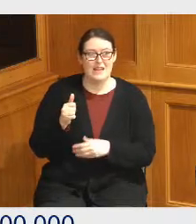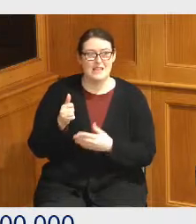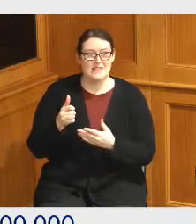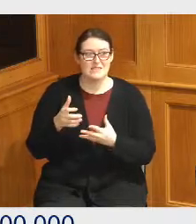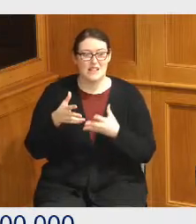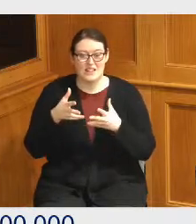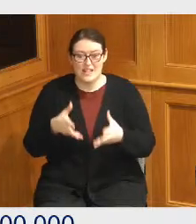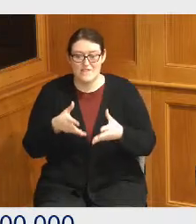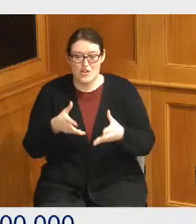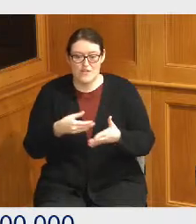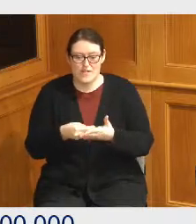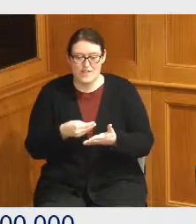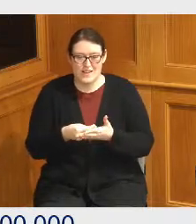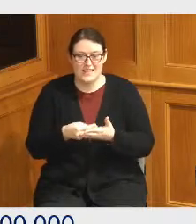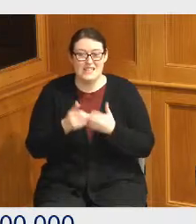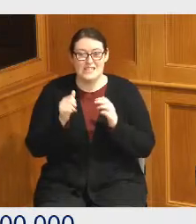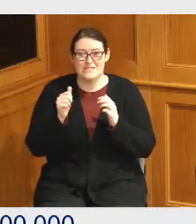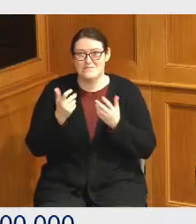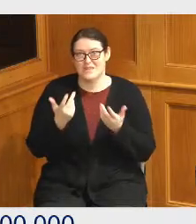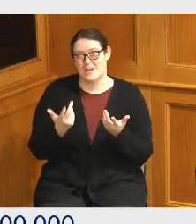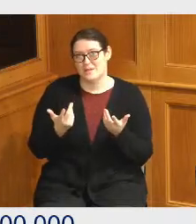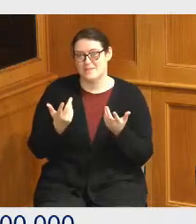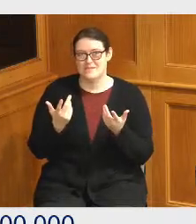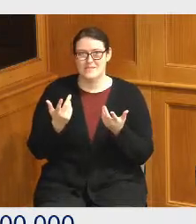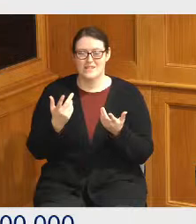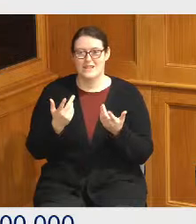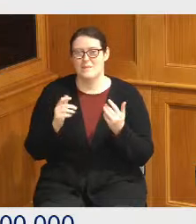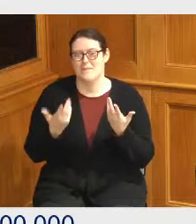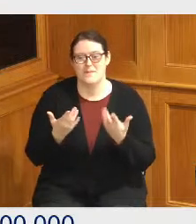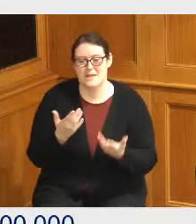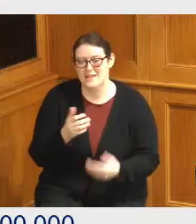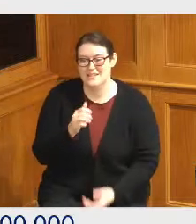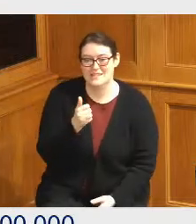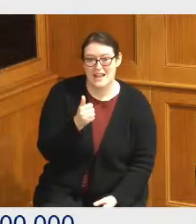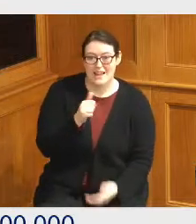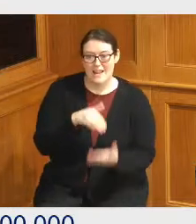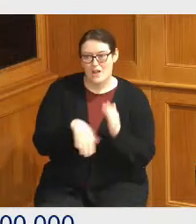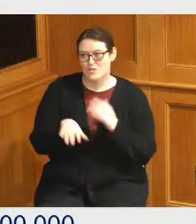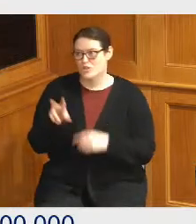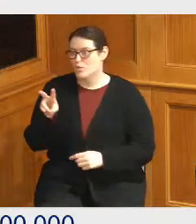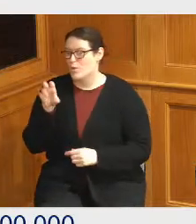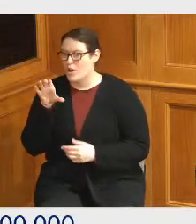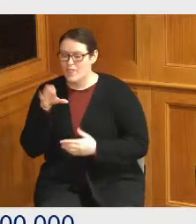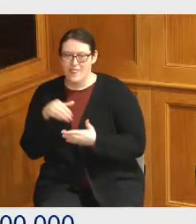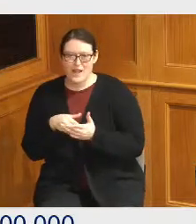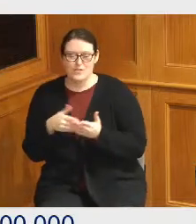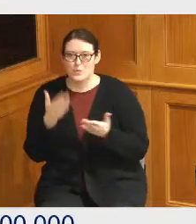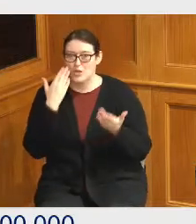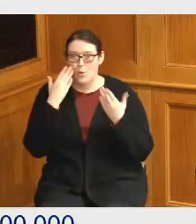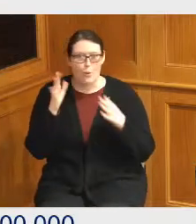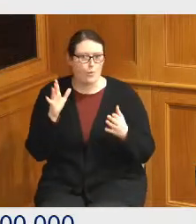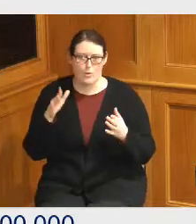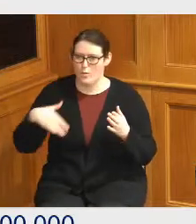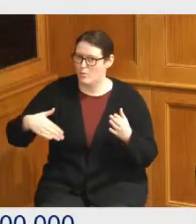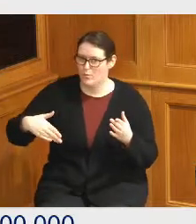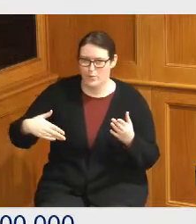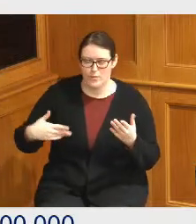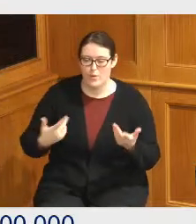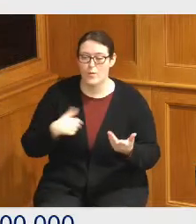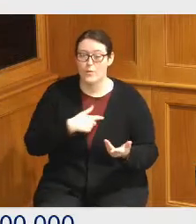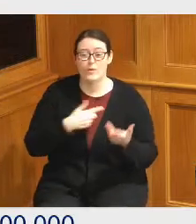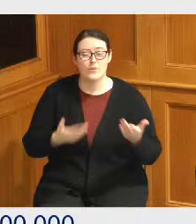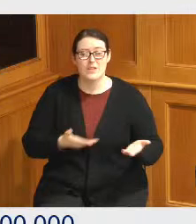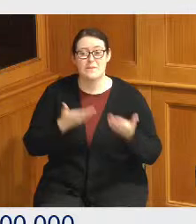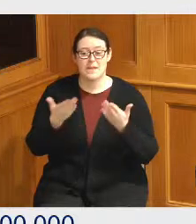funding that is available, it could be anywhere, like I said, between 10 and 200,000. We're still closing those programs out. We would recommend